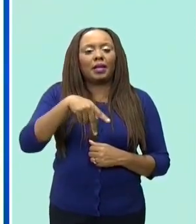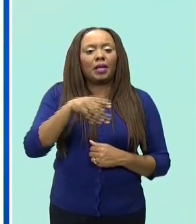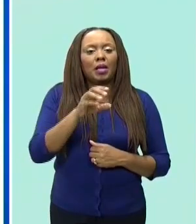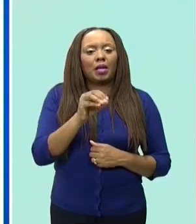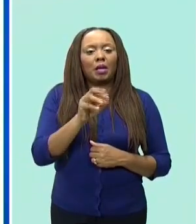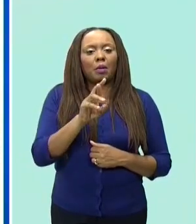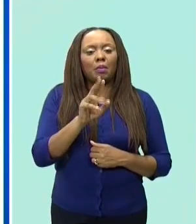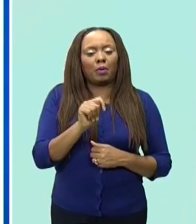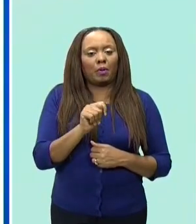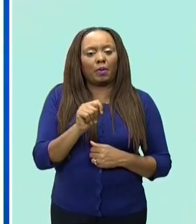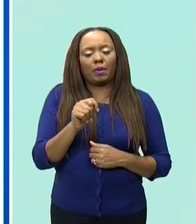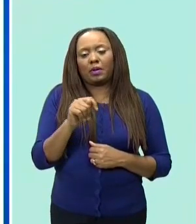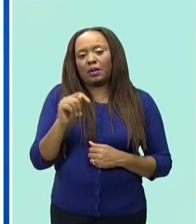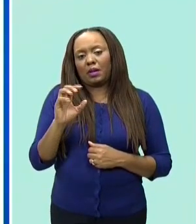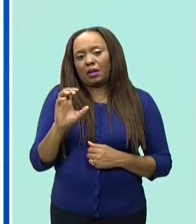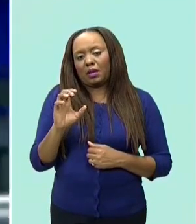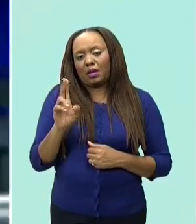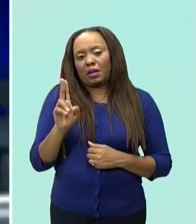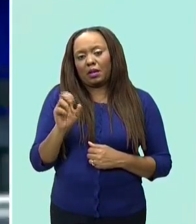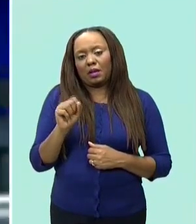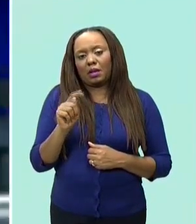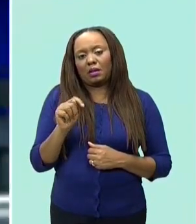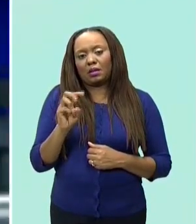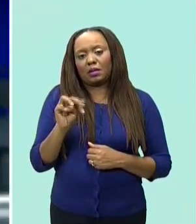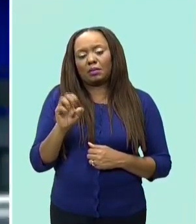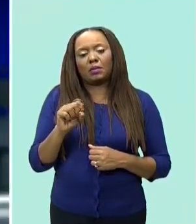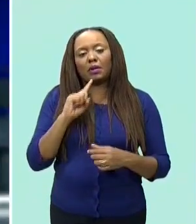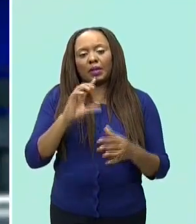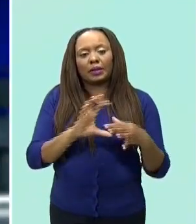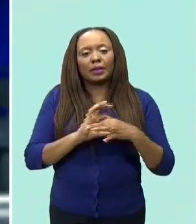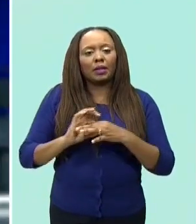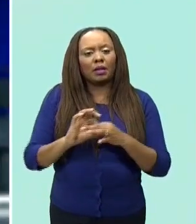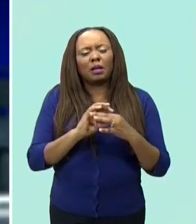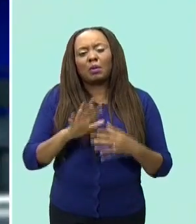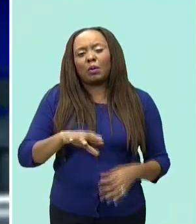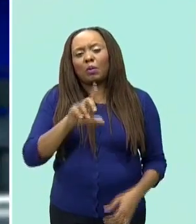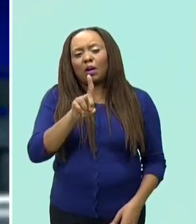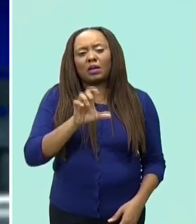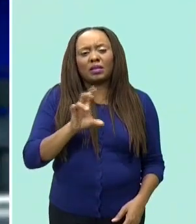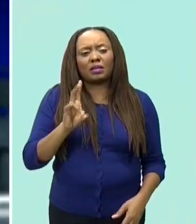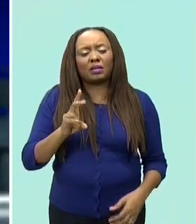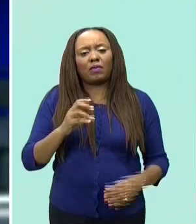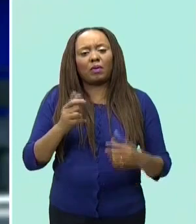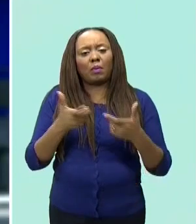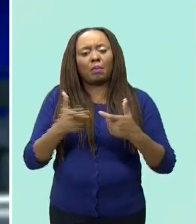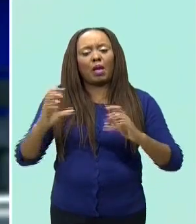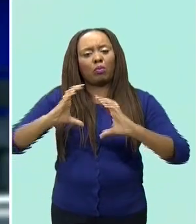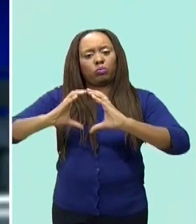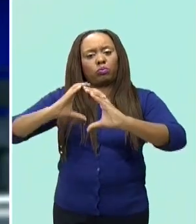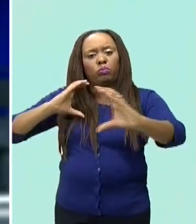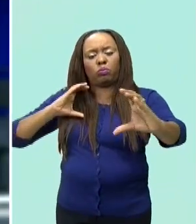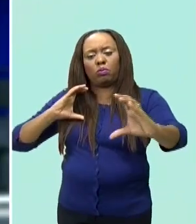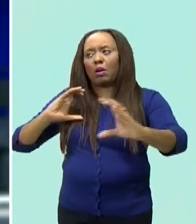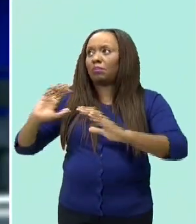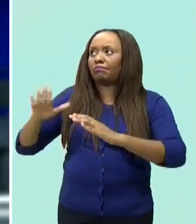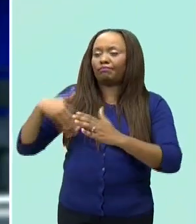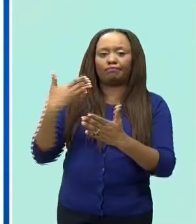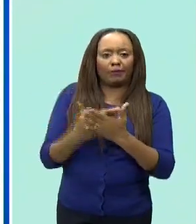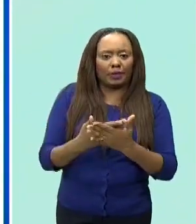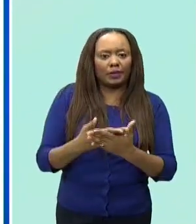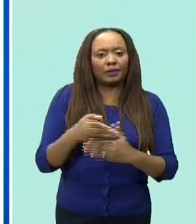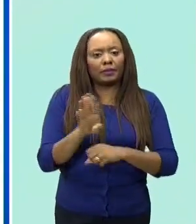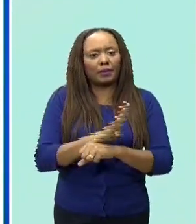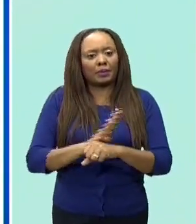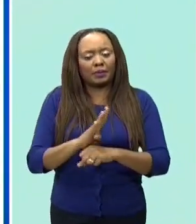very cooperative, as at least 107 containers of work materials have already come in. This is our